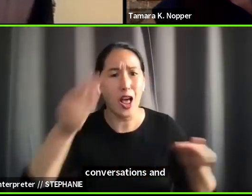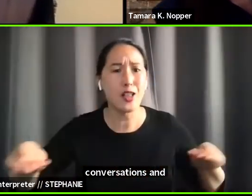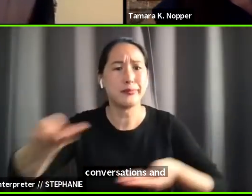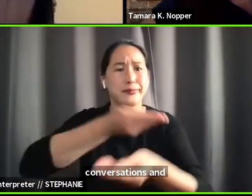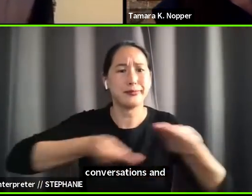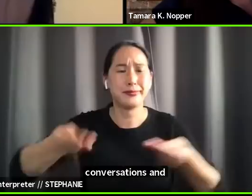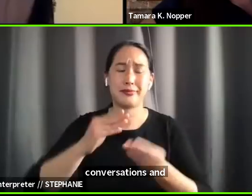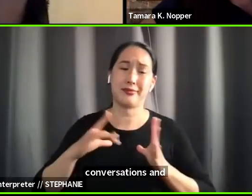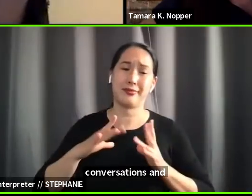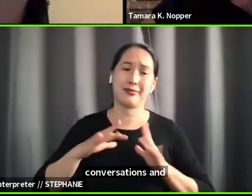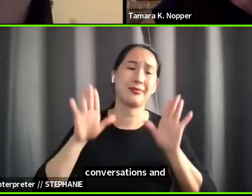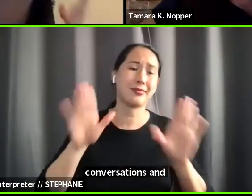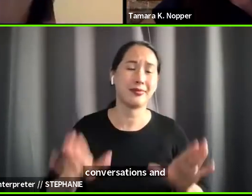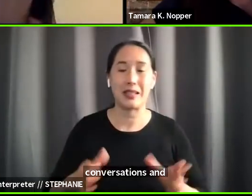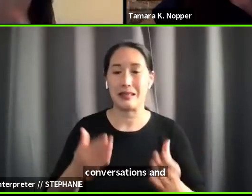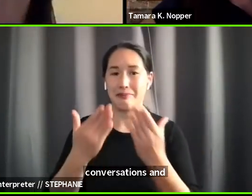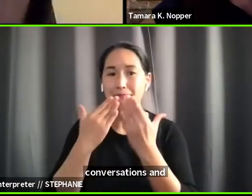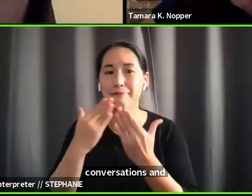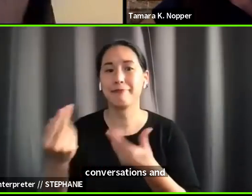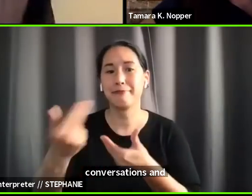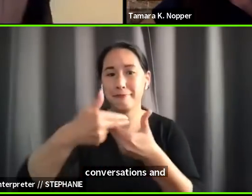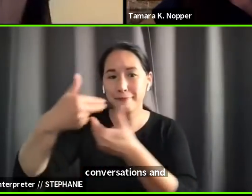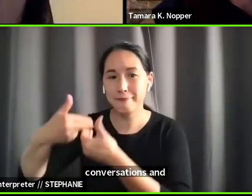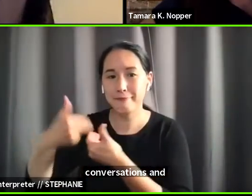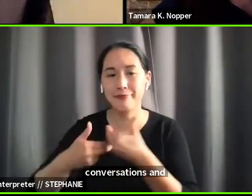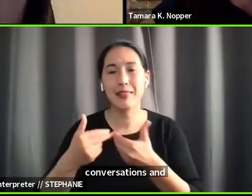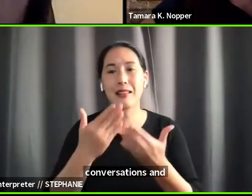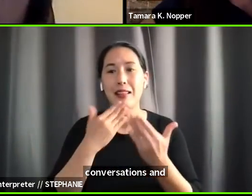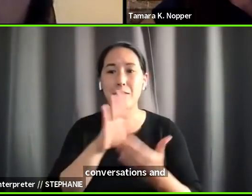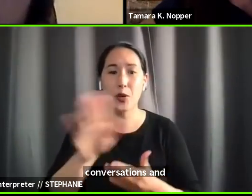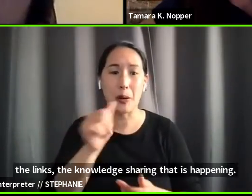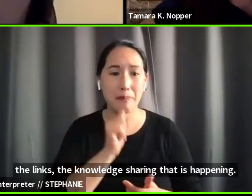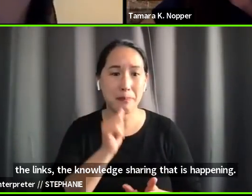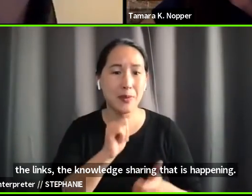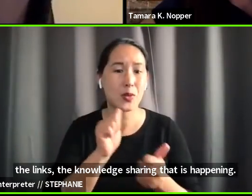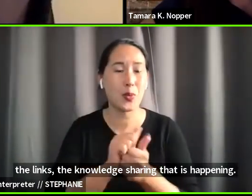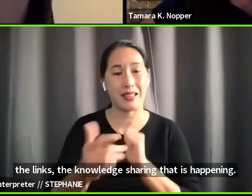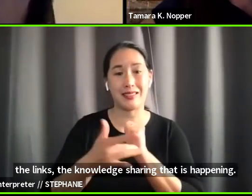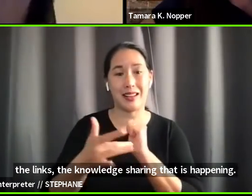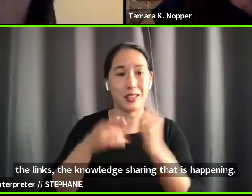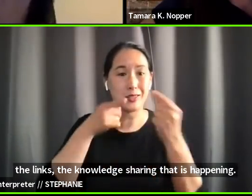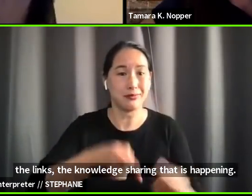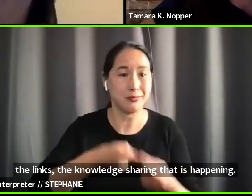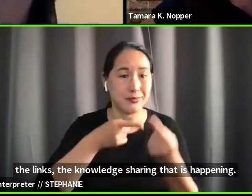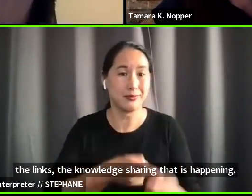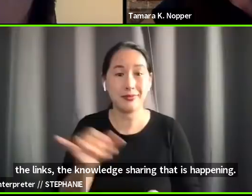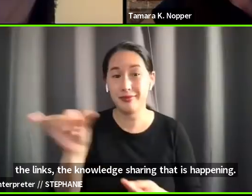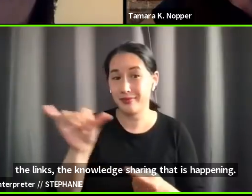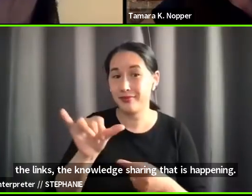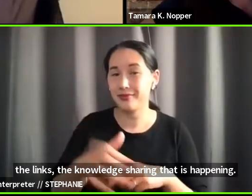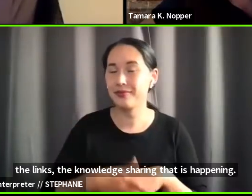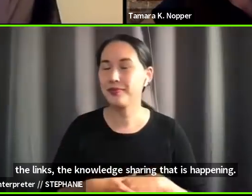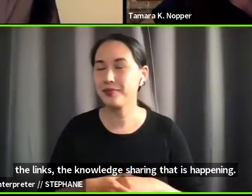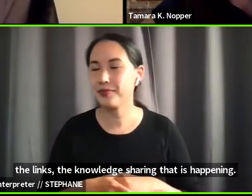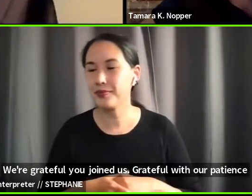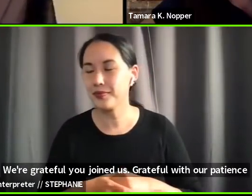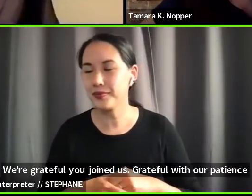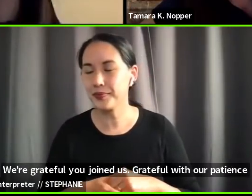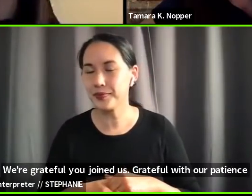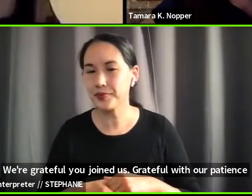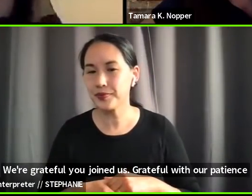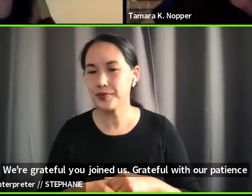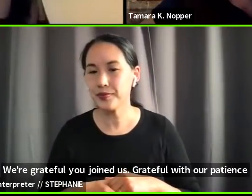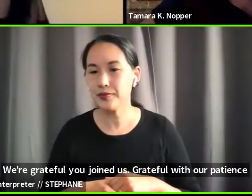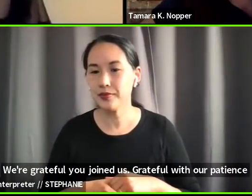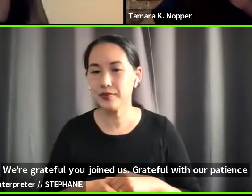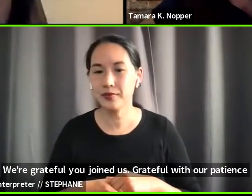we're really grateful that you all joined us, grateful for your patience as well with our technical difficulties at the start of the hour. We have